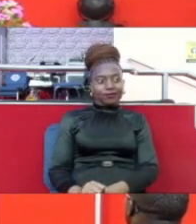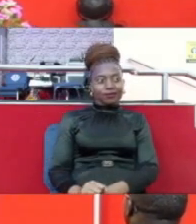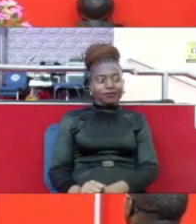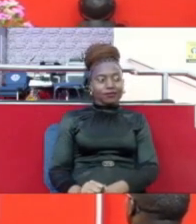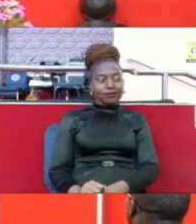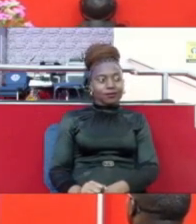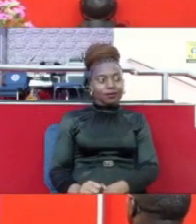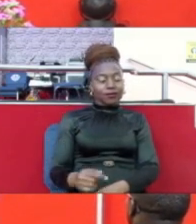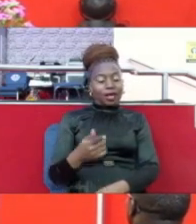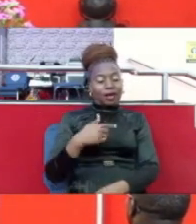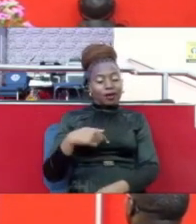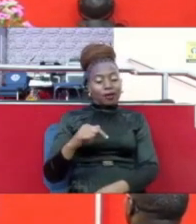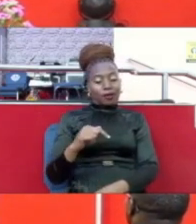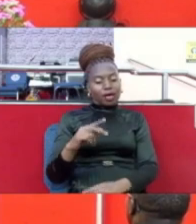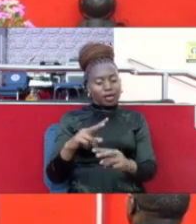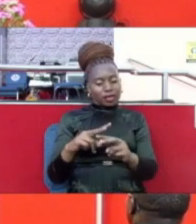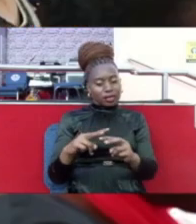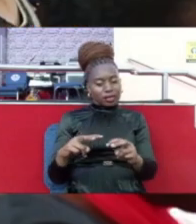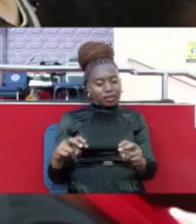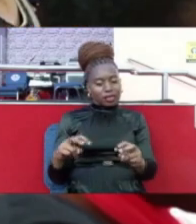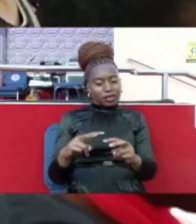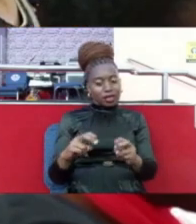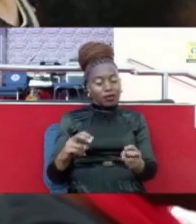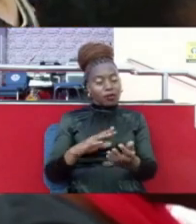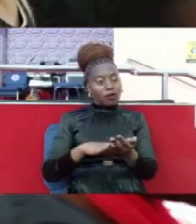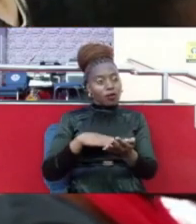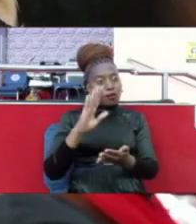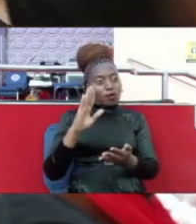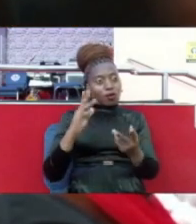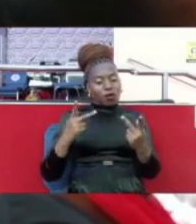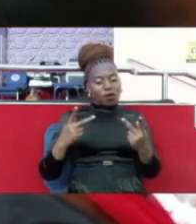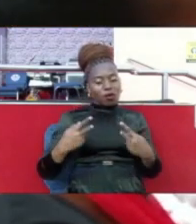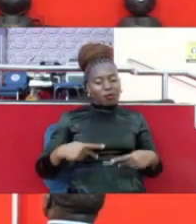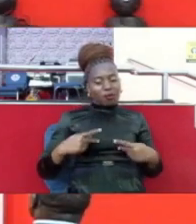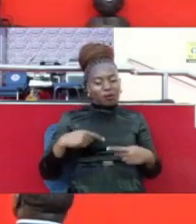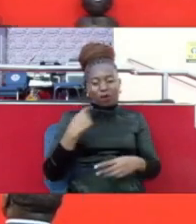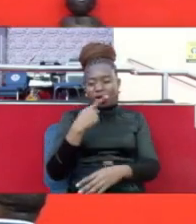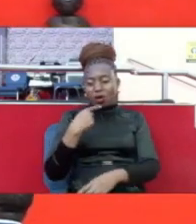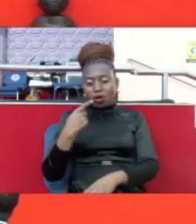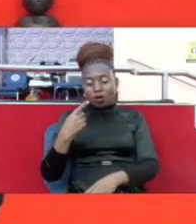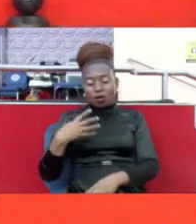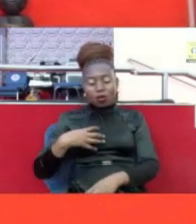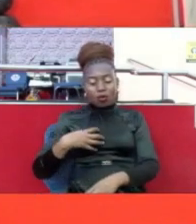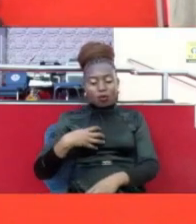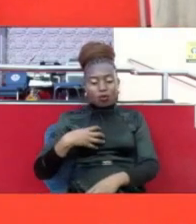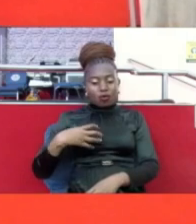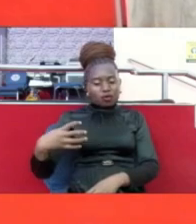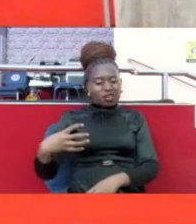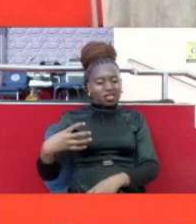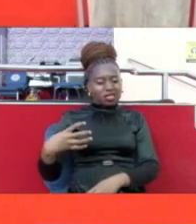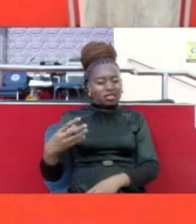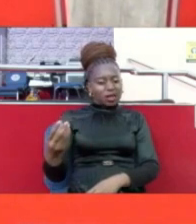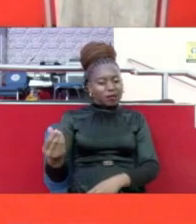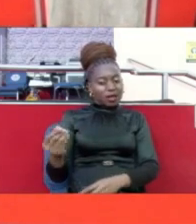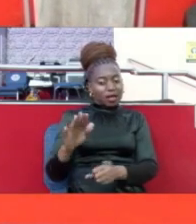for more people that have more money. Kenya haihitaji watu wengi zaidi ambao wana